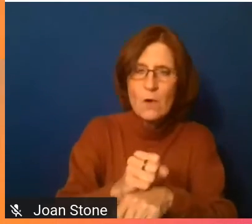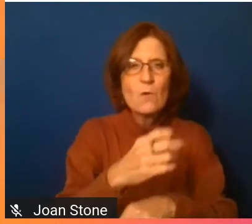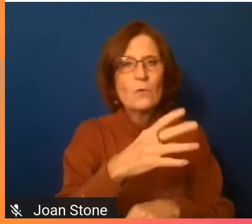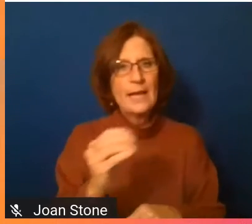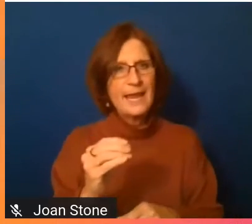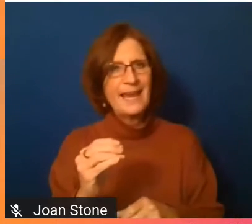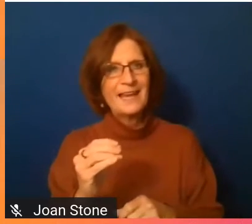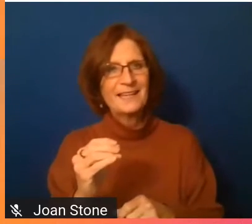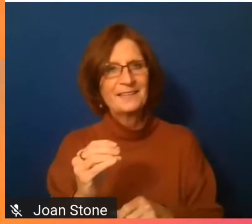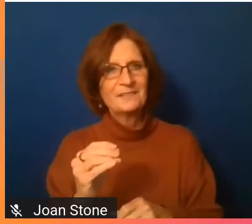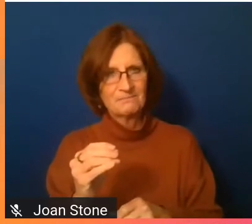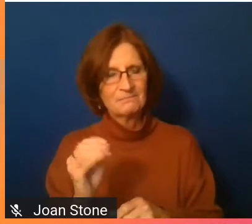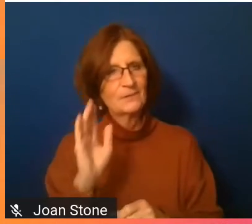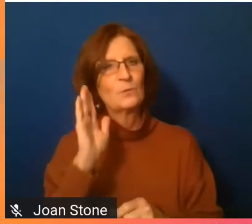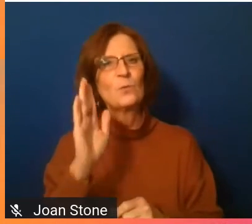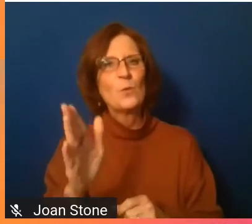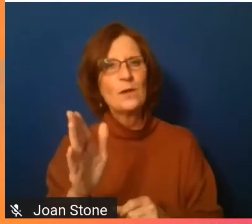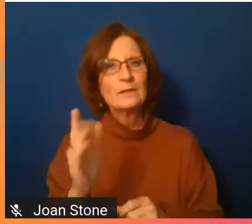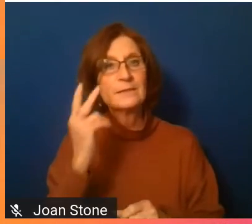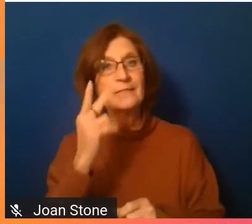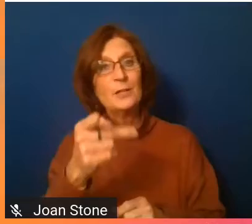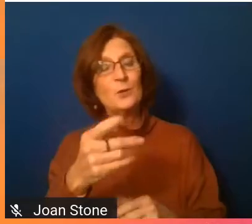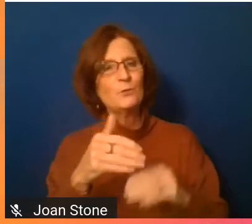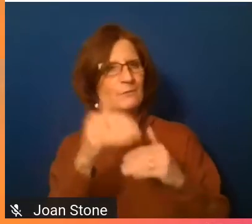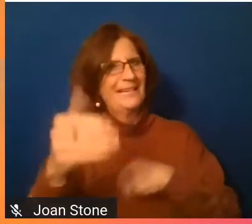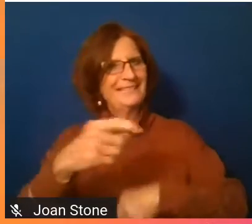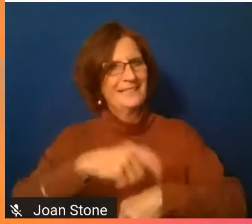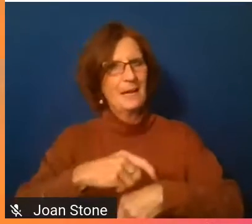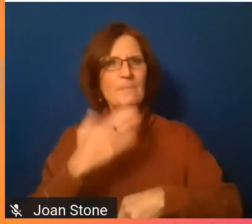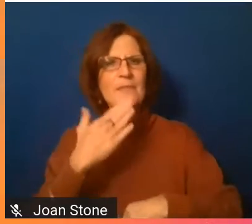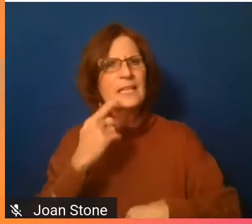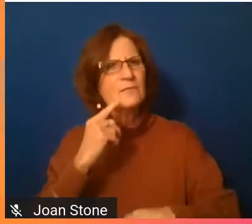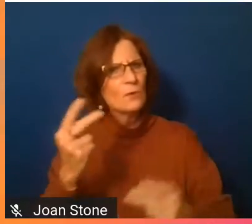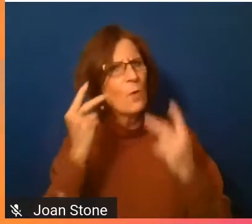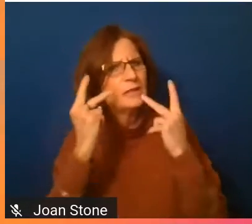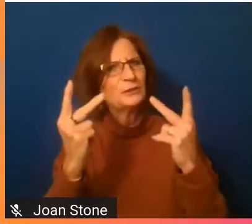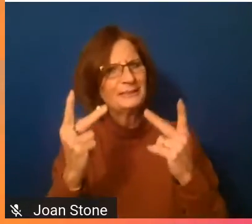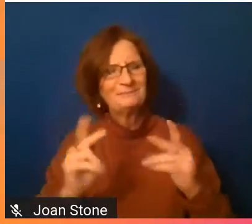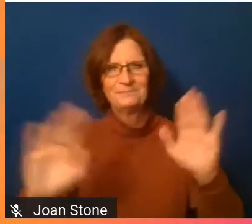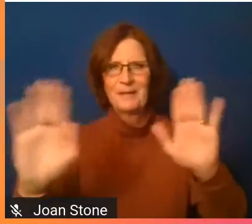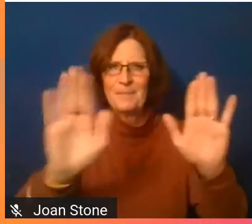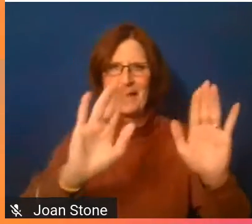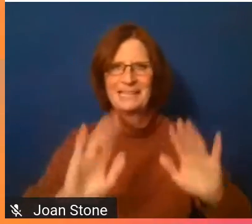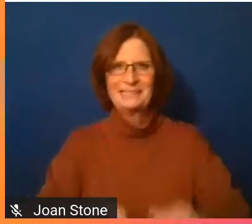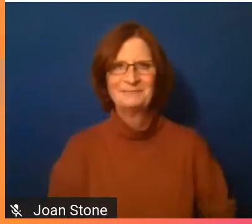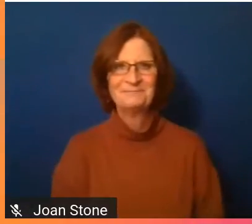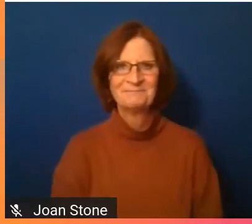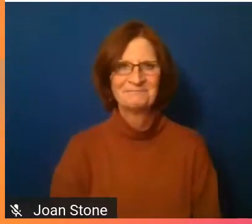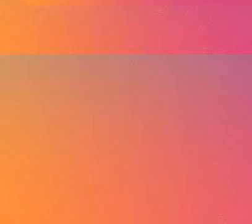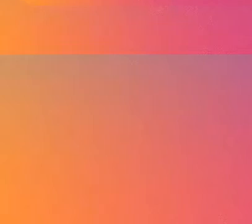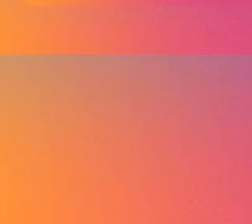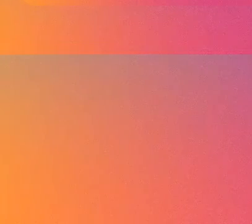And we will see you next time. Thank you for tuning in. Thank you. Bye-bye. Bye-bye.